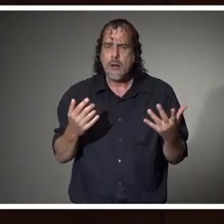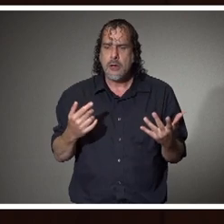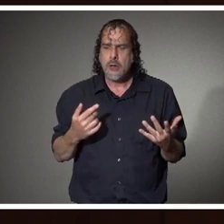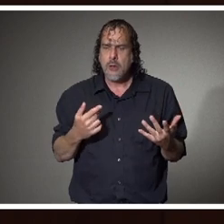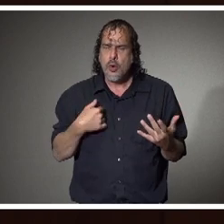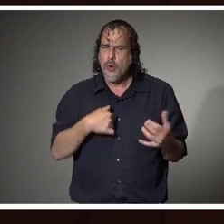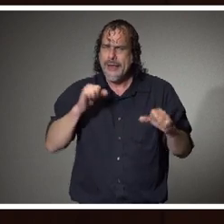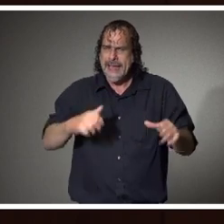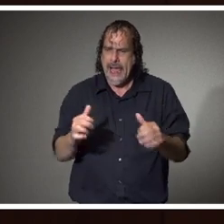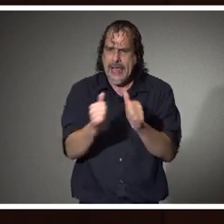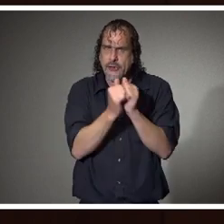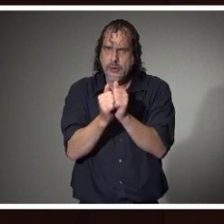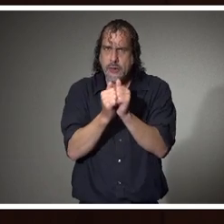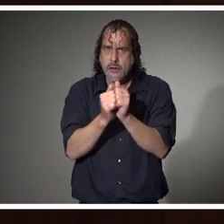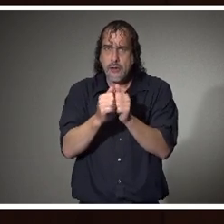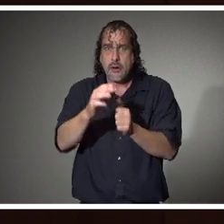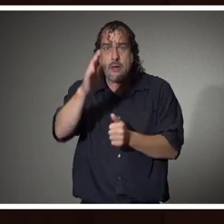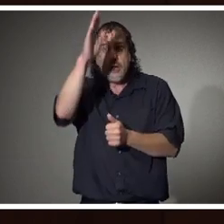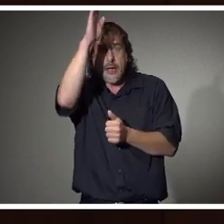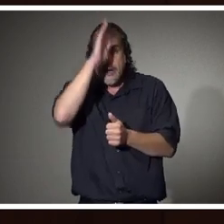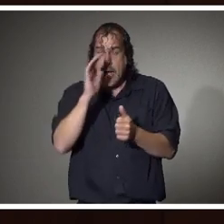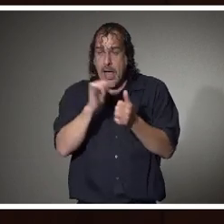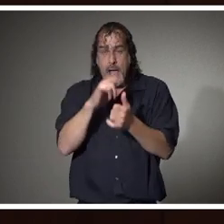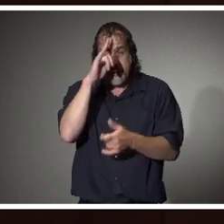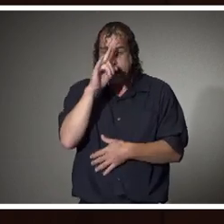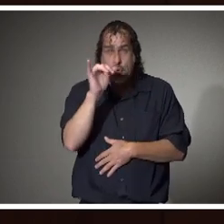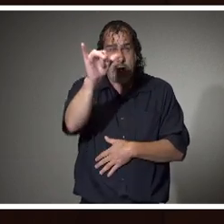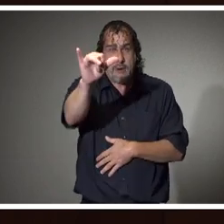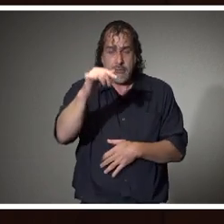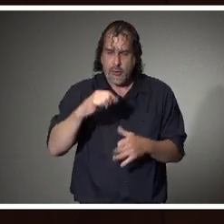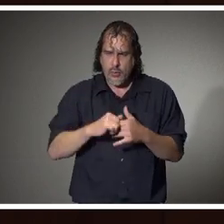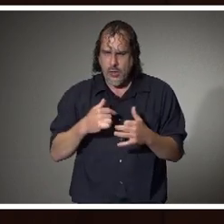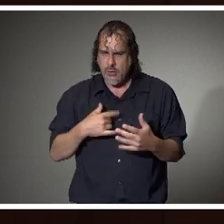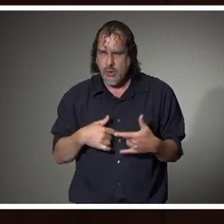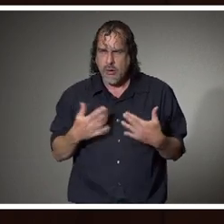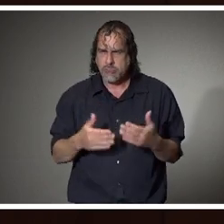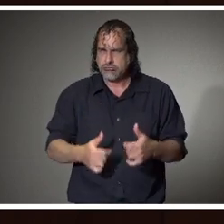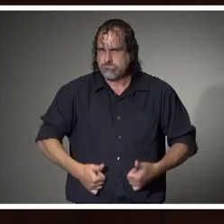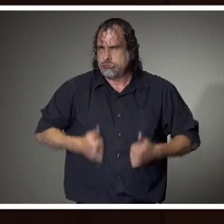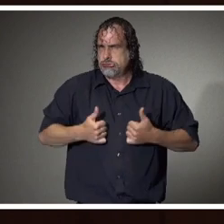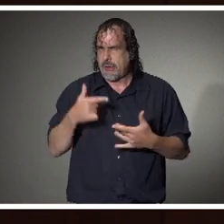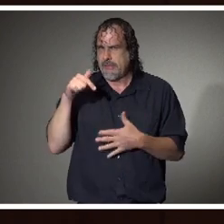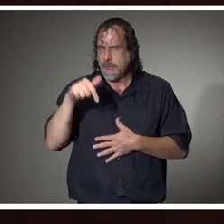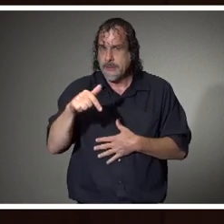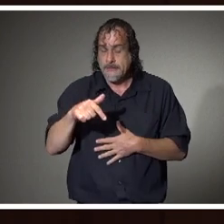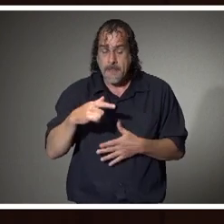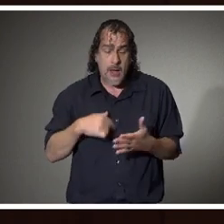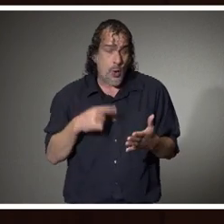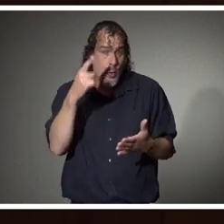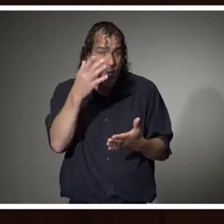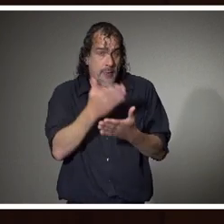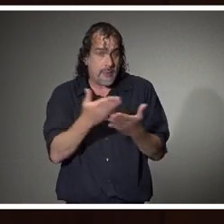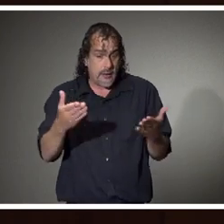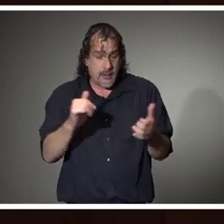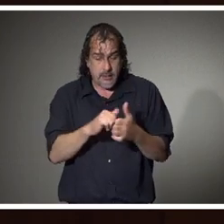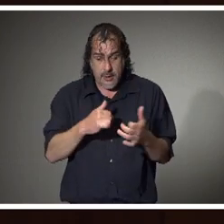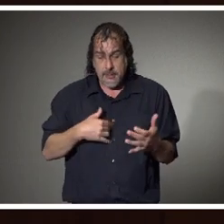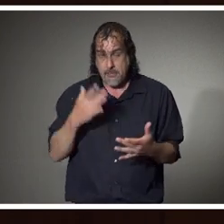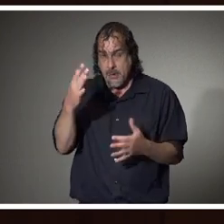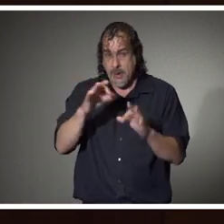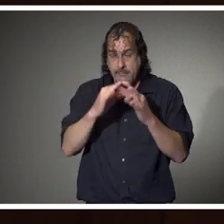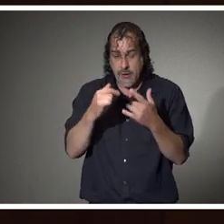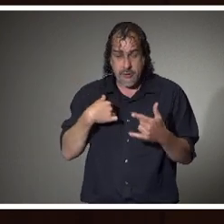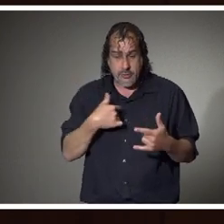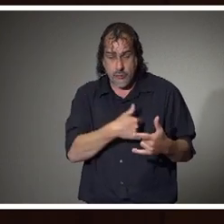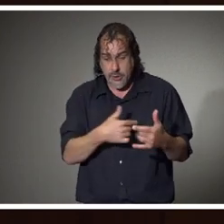together. You know, God is sovereign. We're going to get on the other side of this. And one of the things that my family has started to do is when we